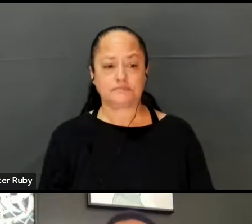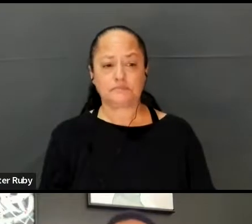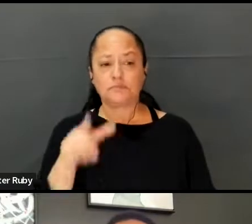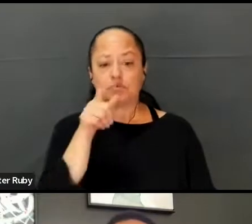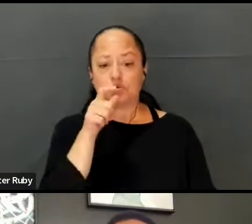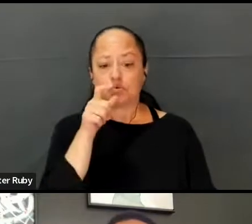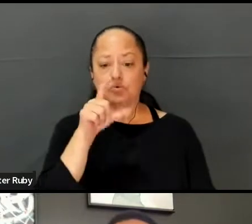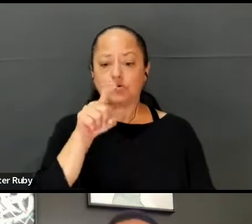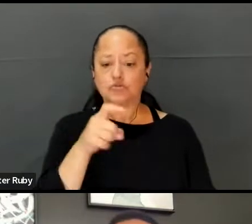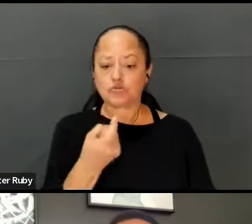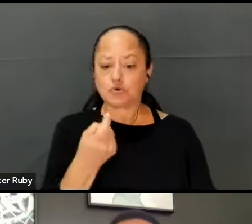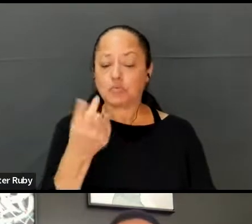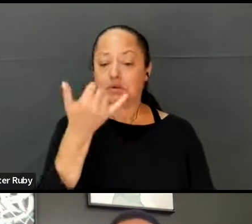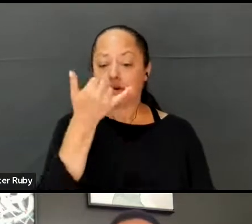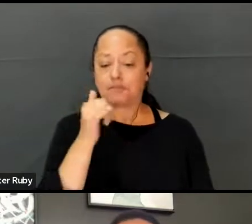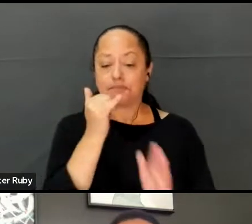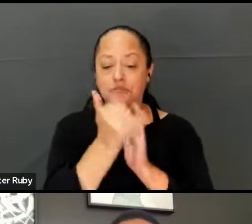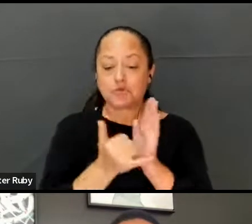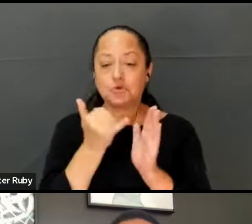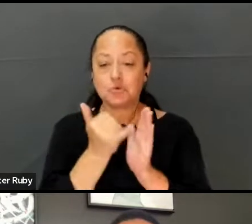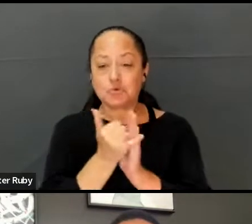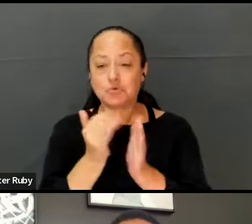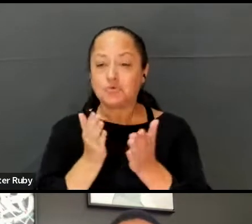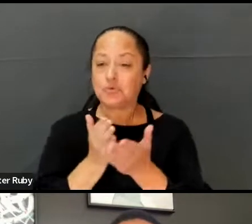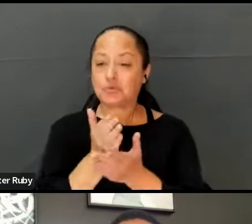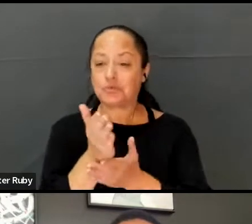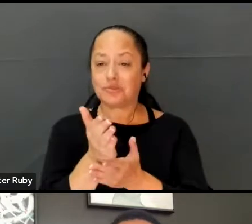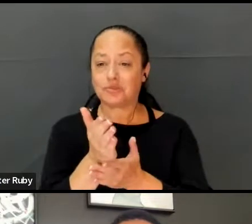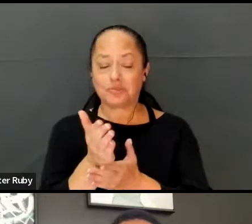tuning in via YouTube and also through our